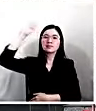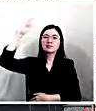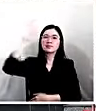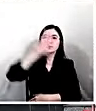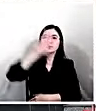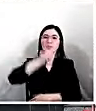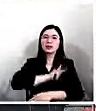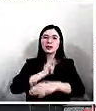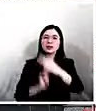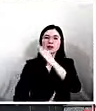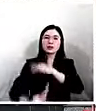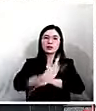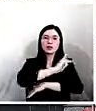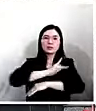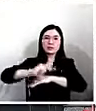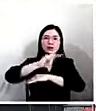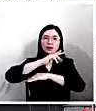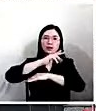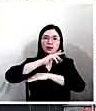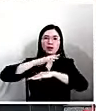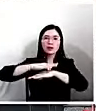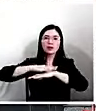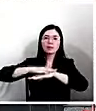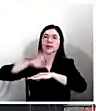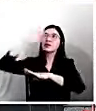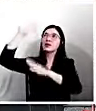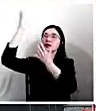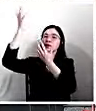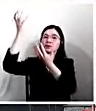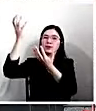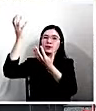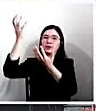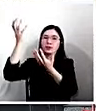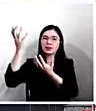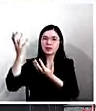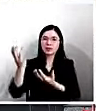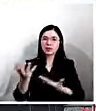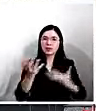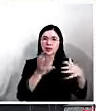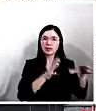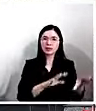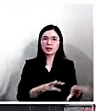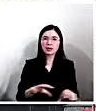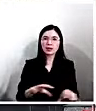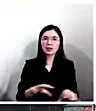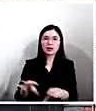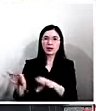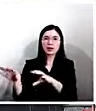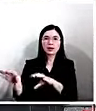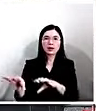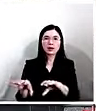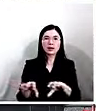name. Thy kingdom come, thy will be done.